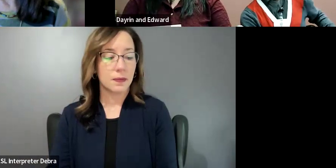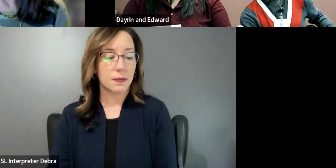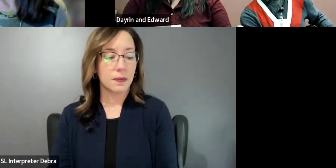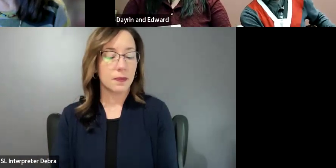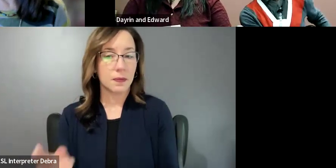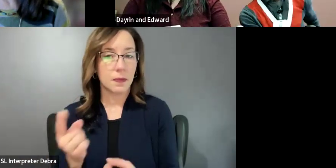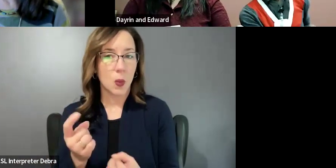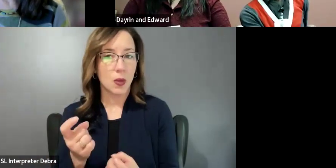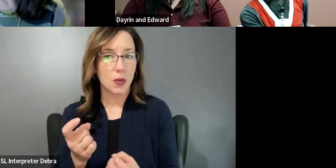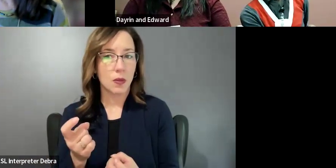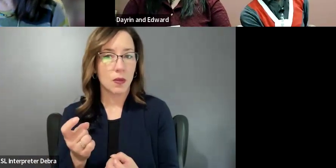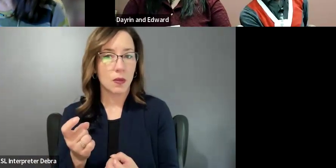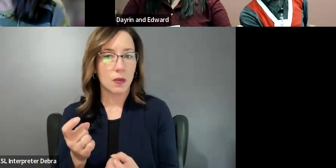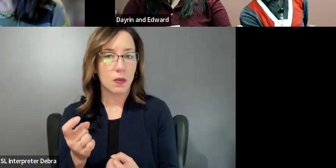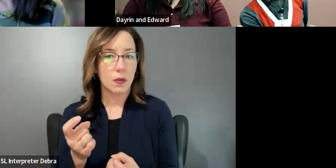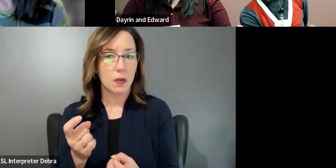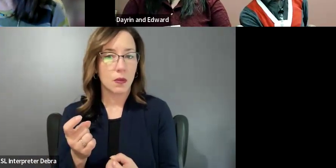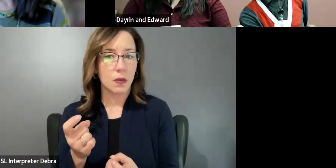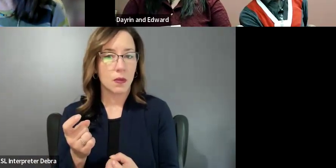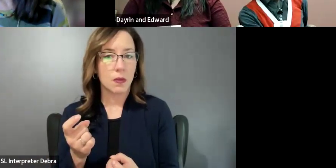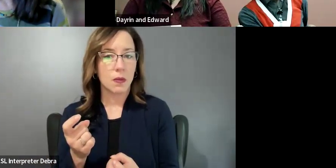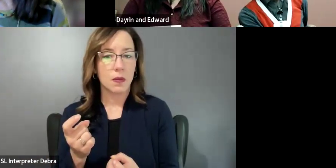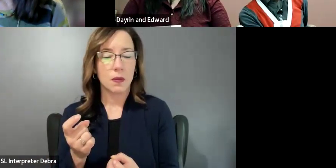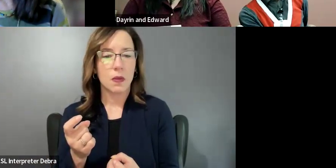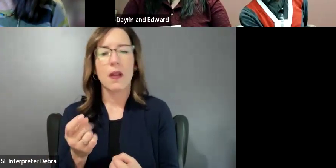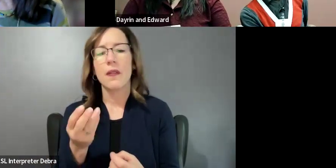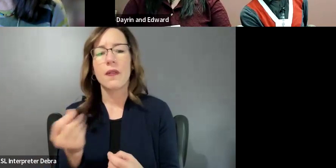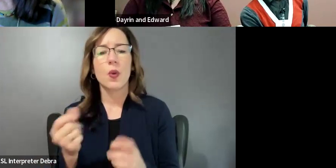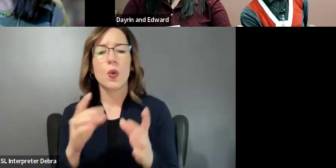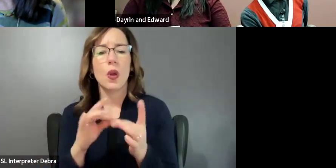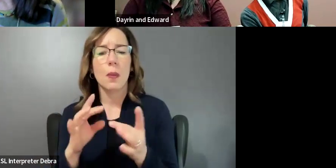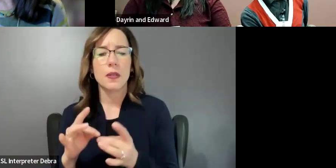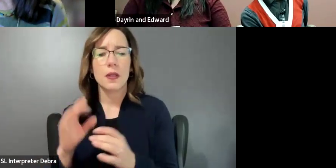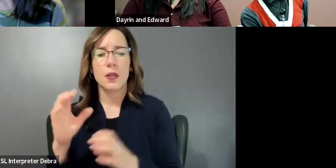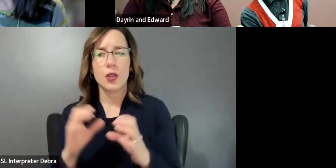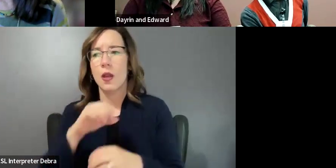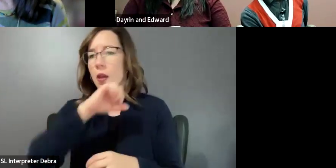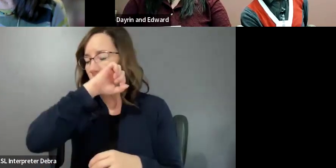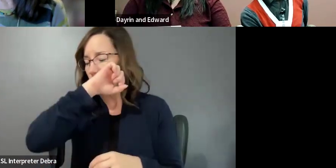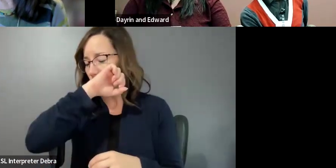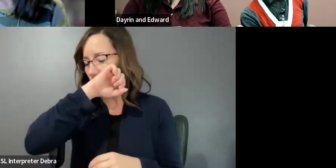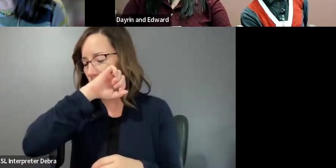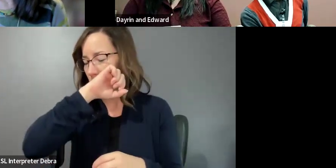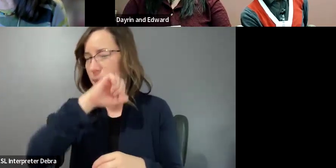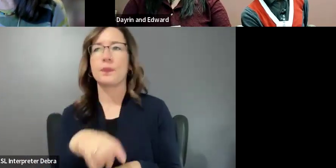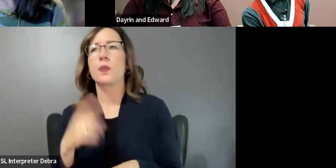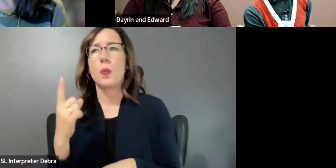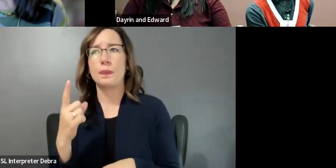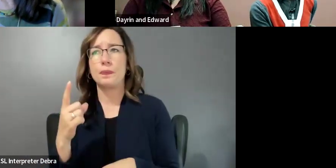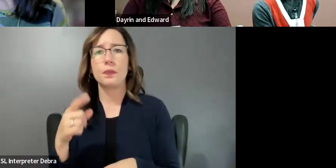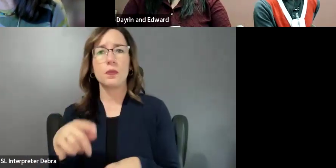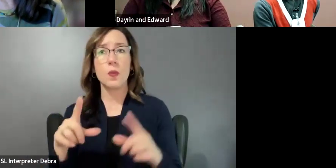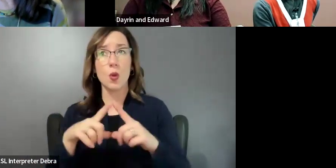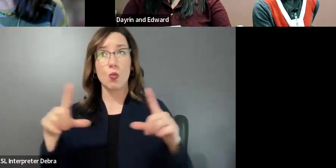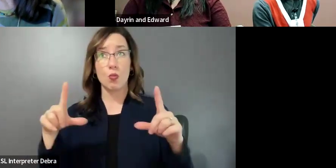We have well, we have a couple other comments in the chat. One is that this My Profile